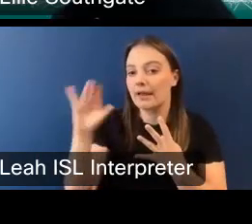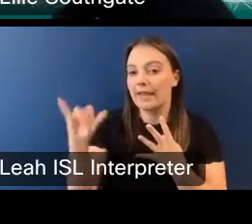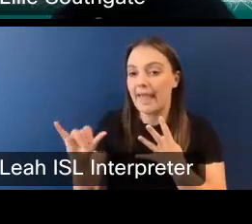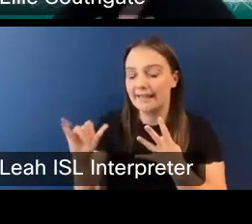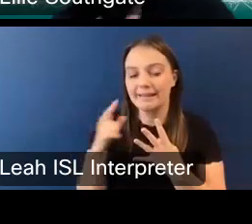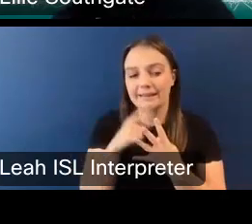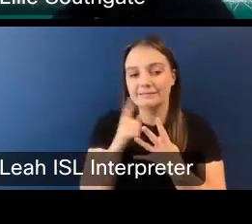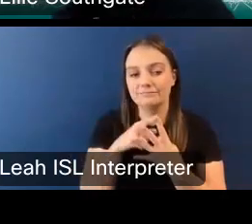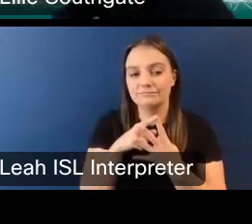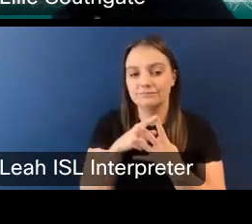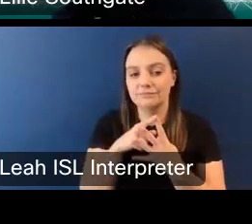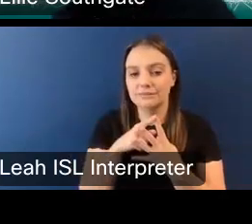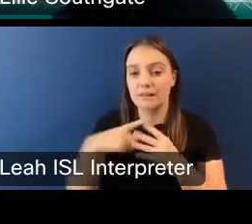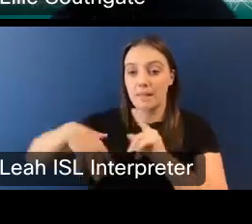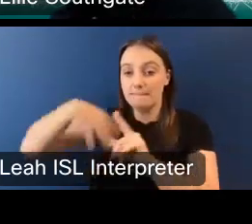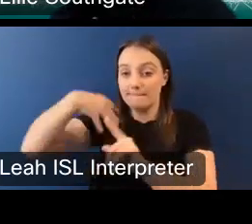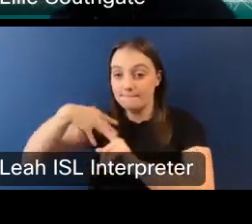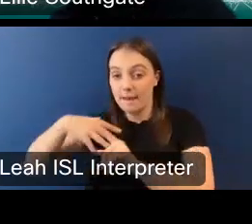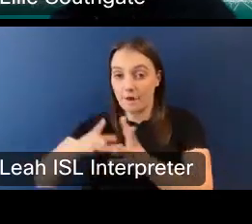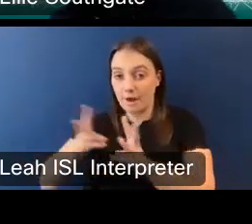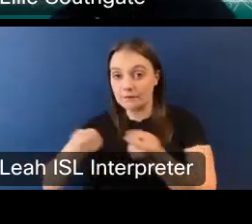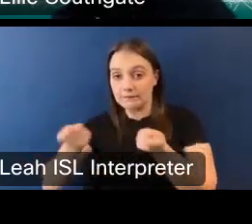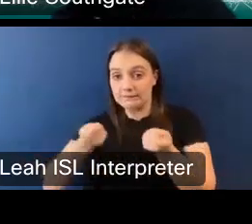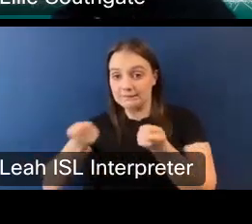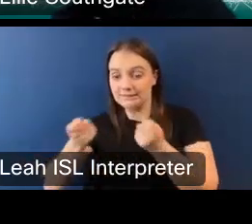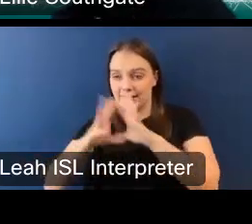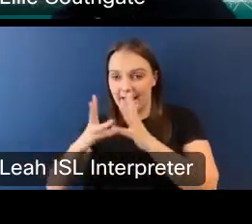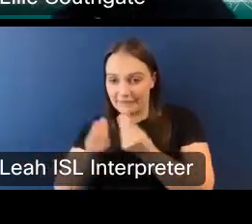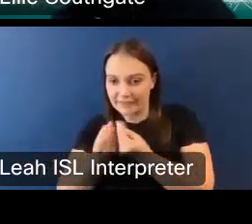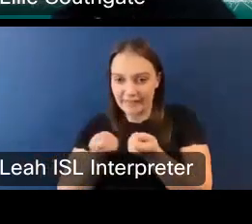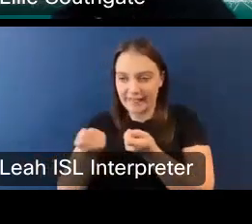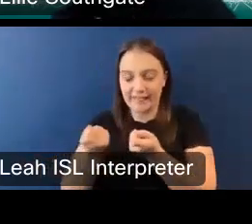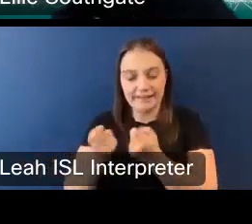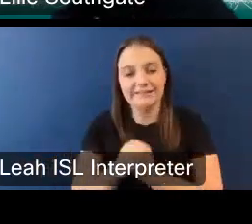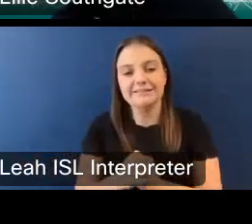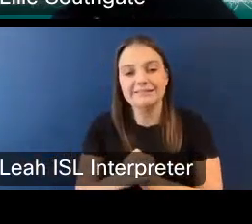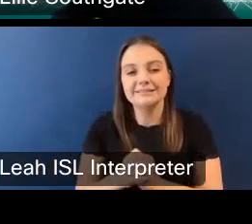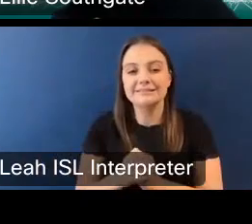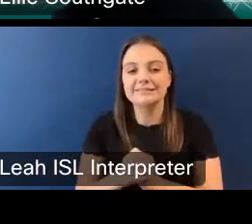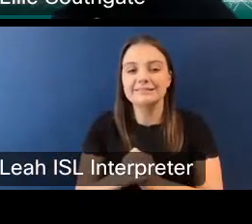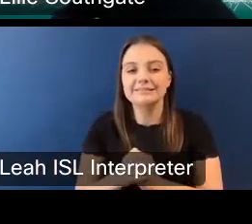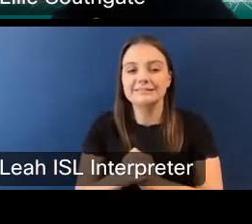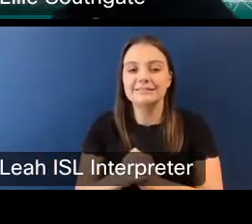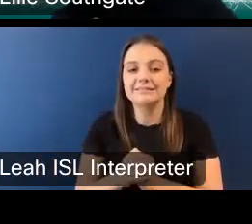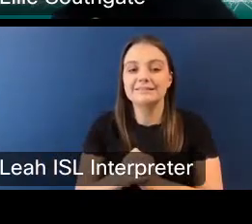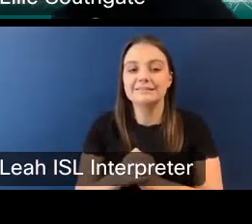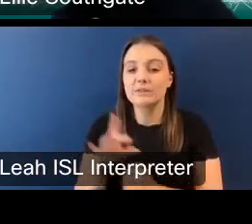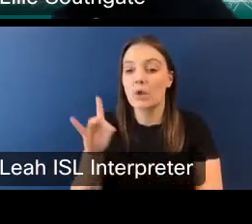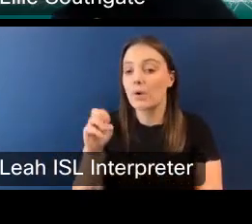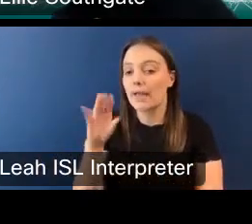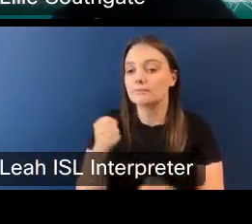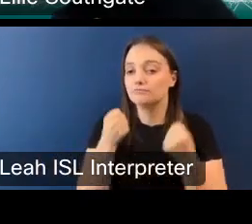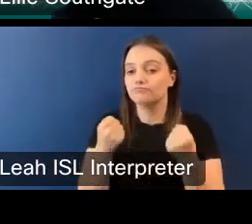fantastic behind the scenes today. Behind the scenes person, but she's a very experienced trainer